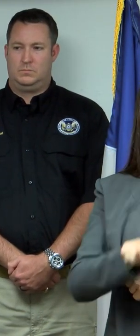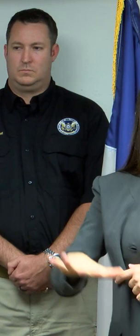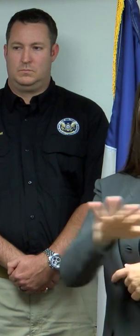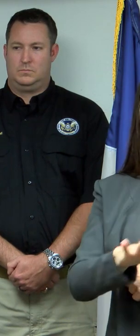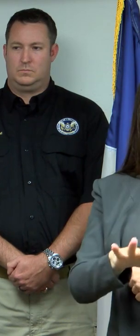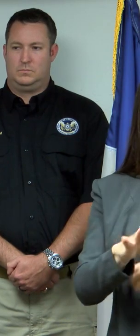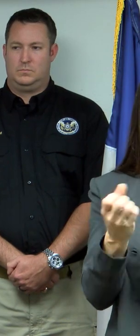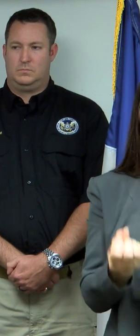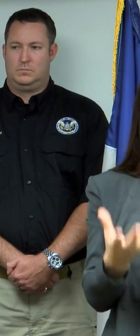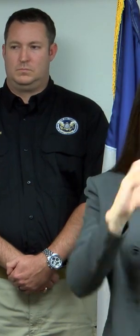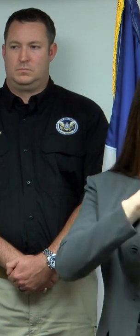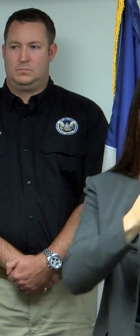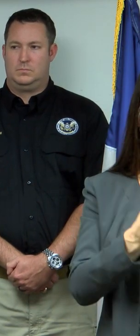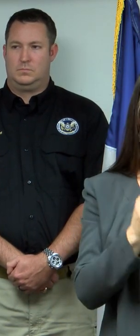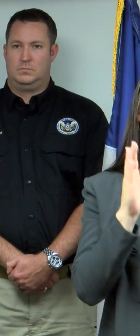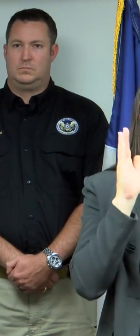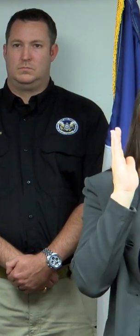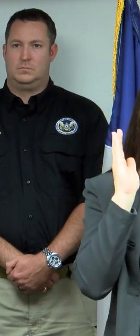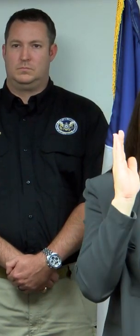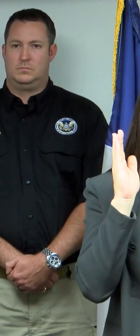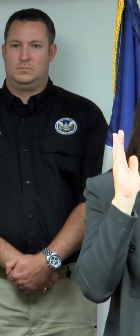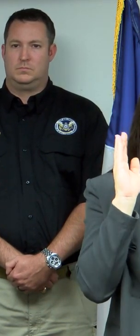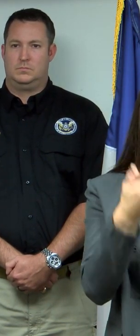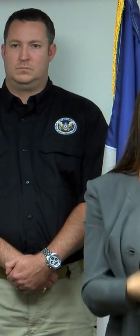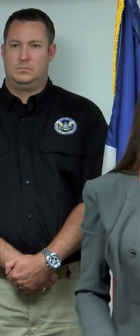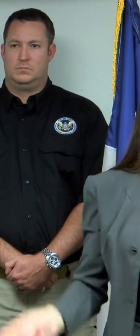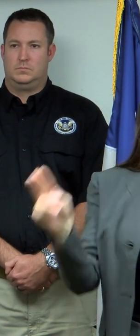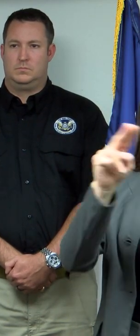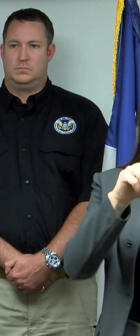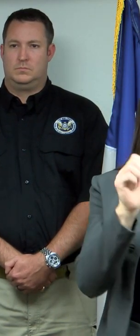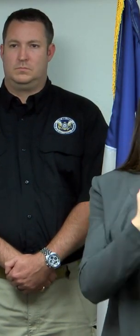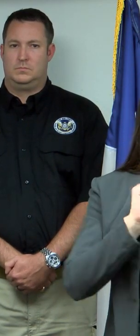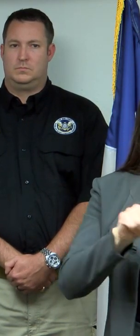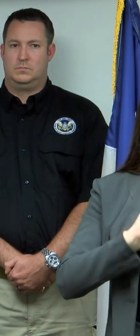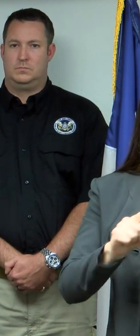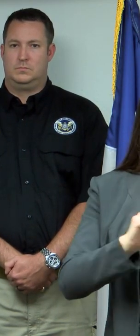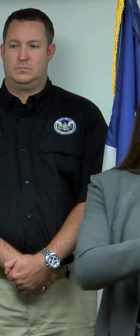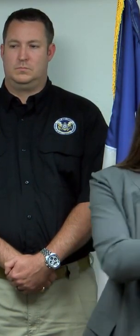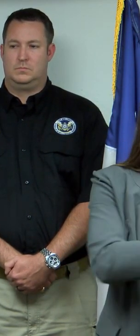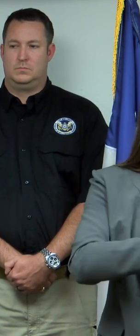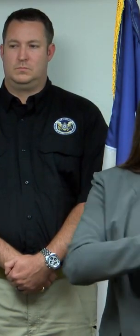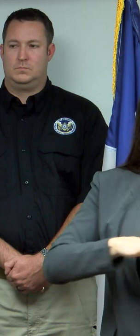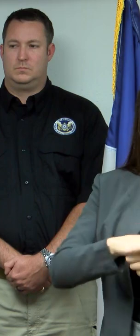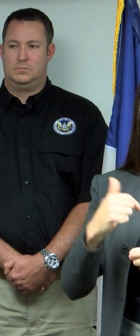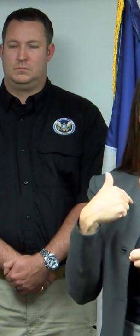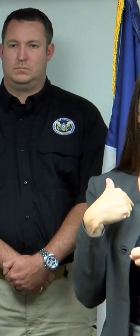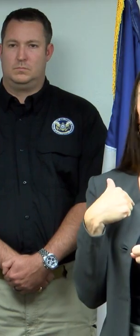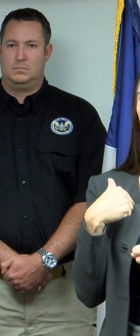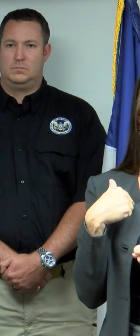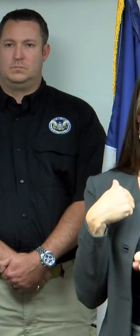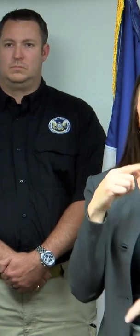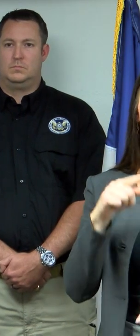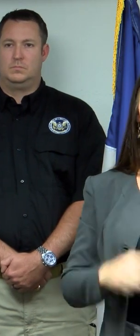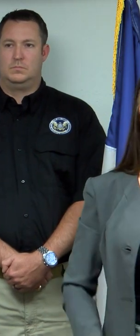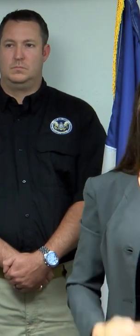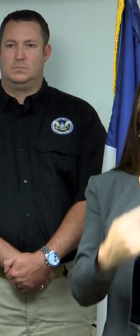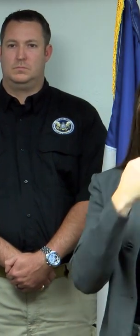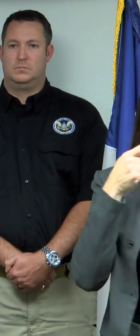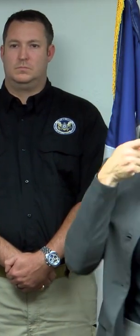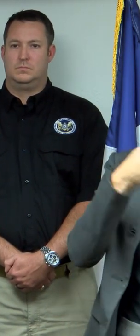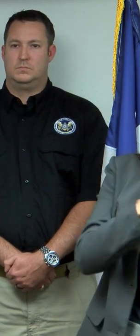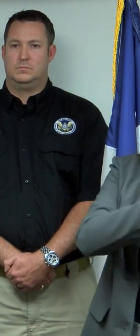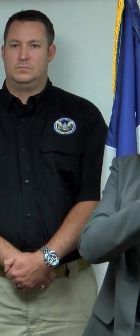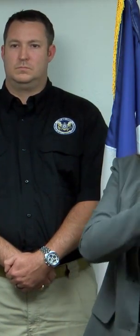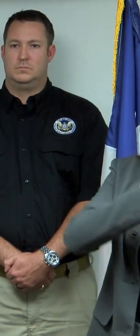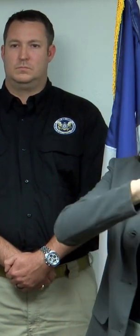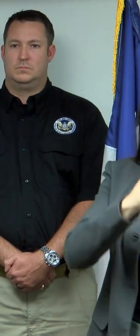going to accelerate with the jurisdictions. We know, I don't want to speak right now on the numbers because